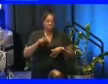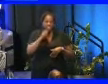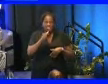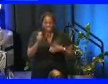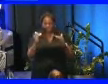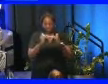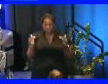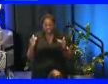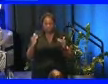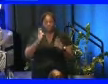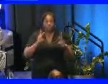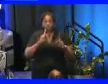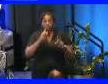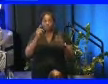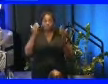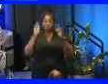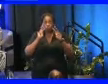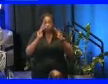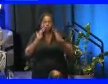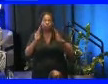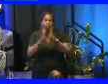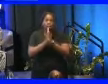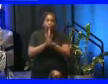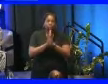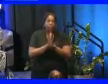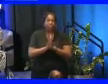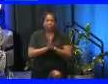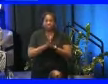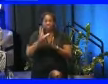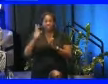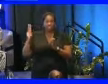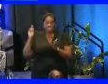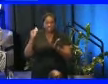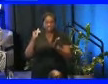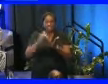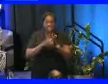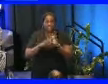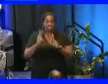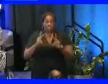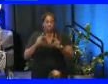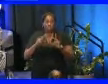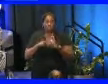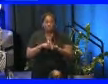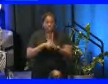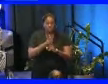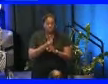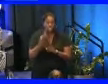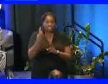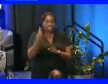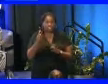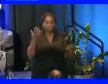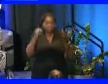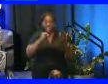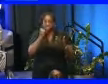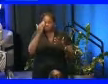not fair to them because people are hoping and praying. We had over 56,000 people committed suicide last year. That's a damn shame. Why? I don't